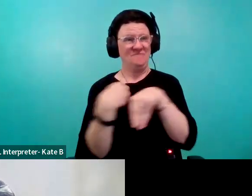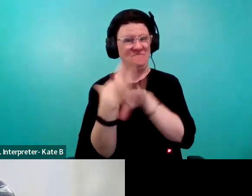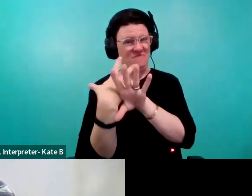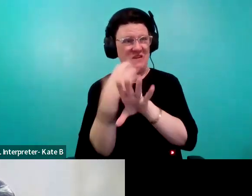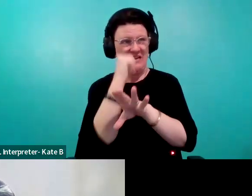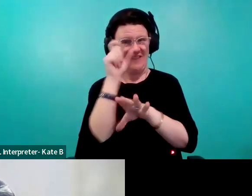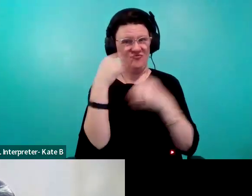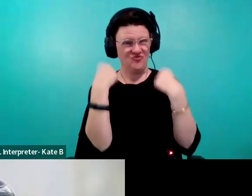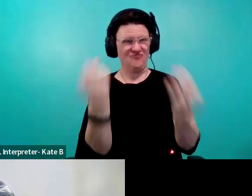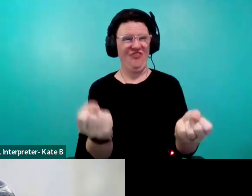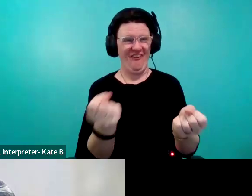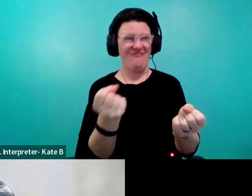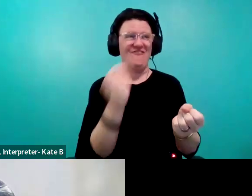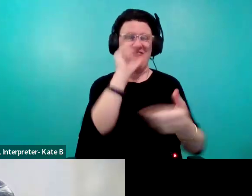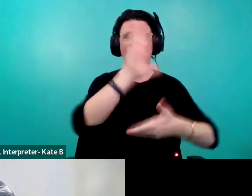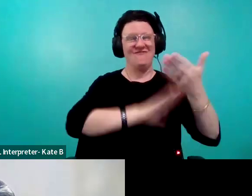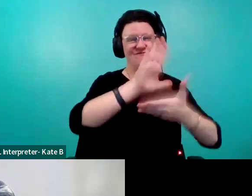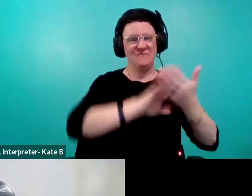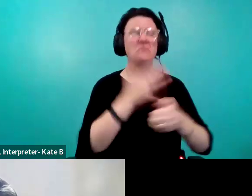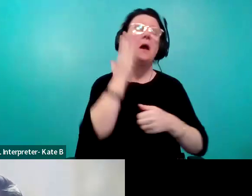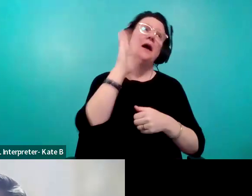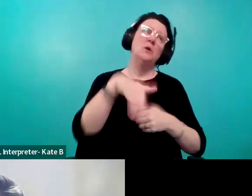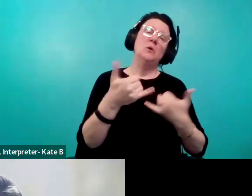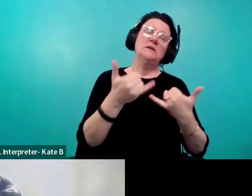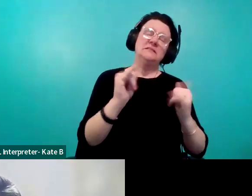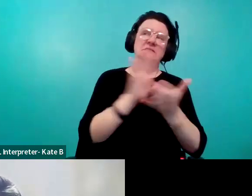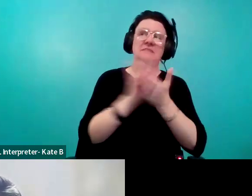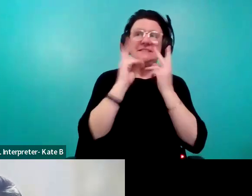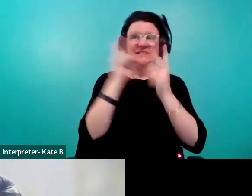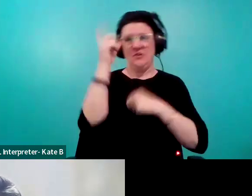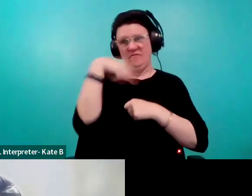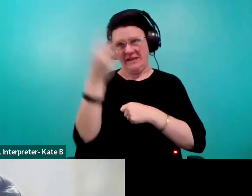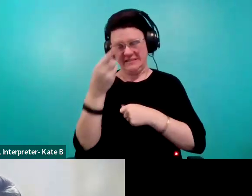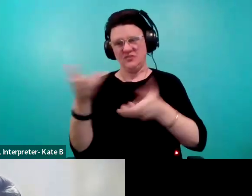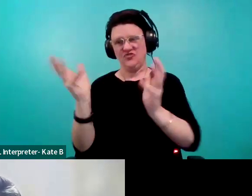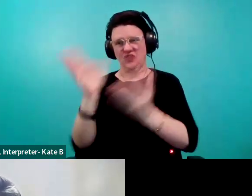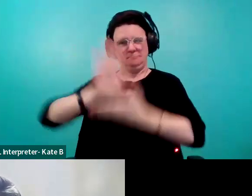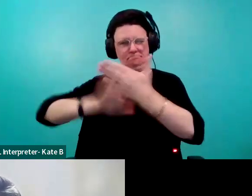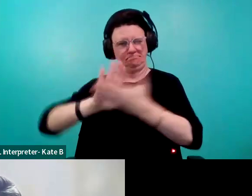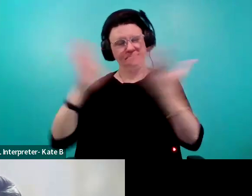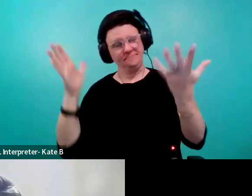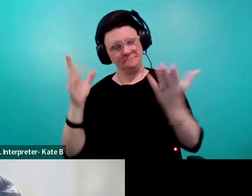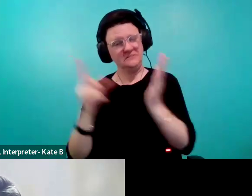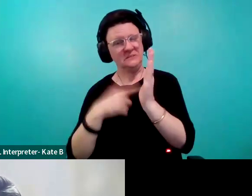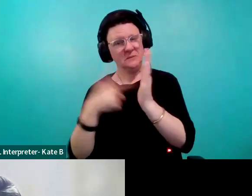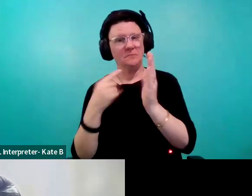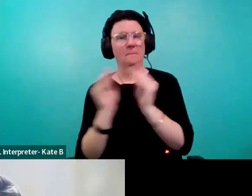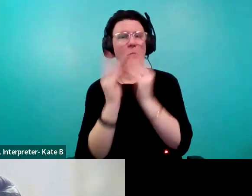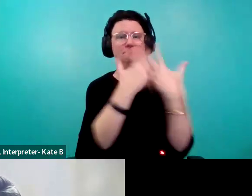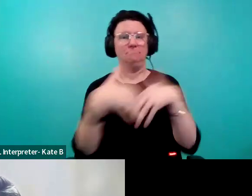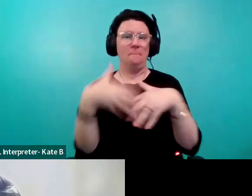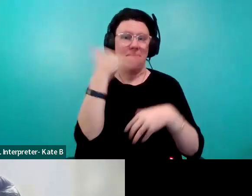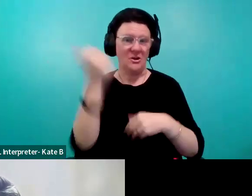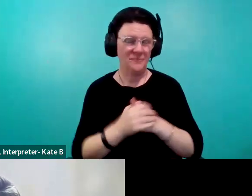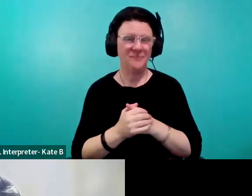even though it would also be nice to be seeing all your faces and talking in person, but sometimes it just works out better this